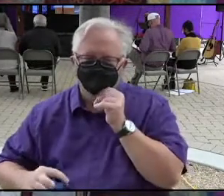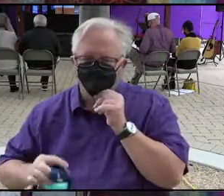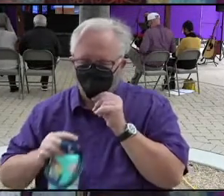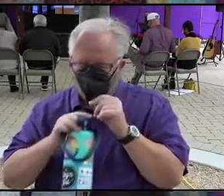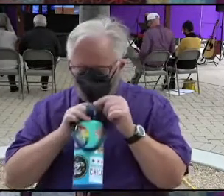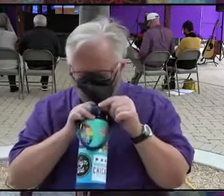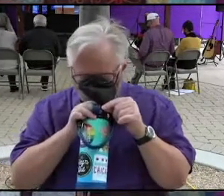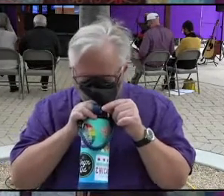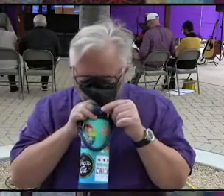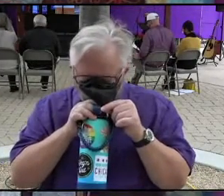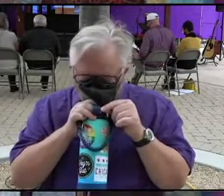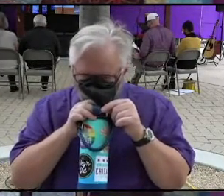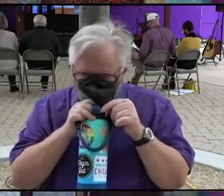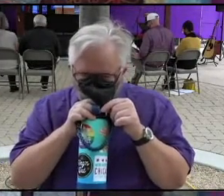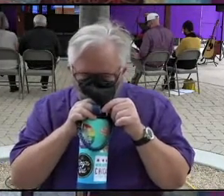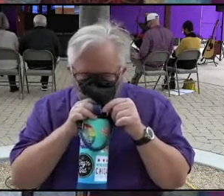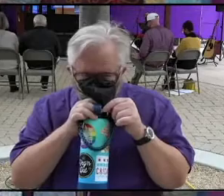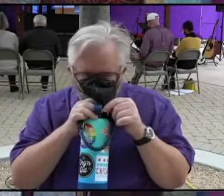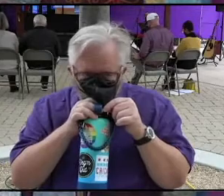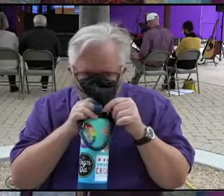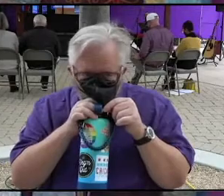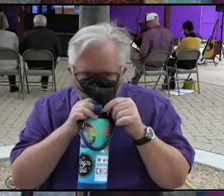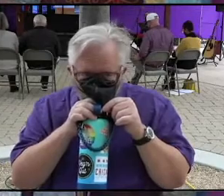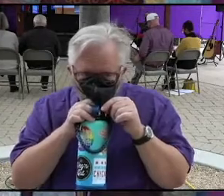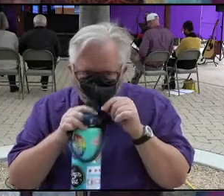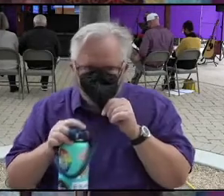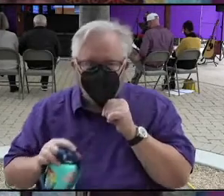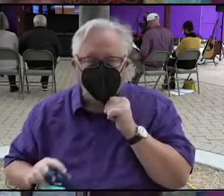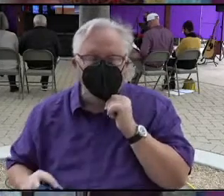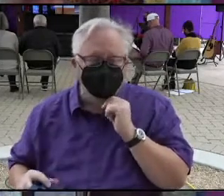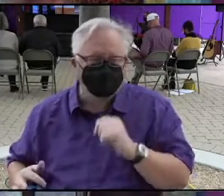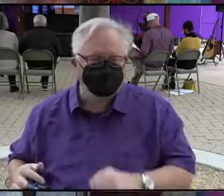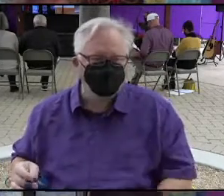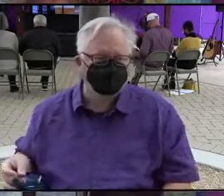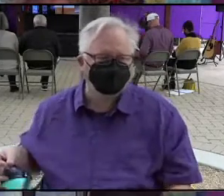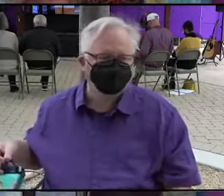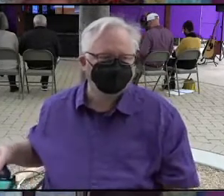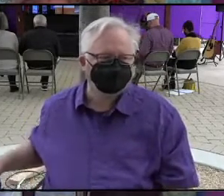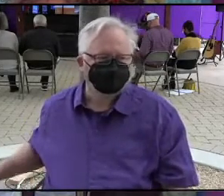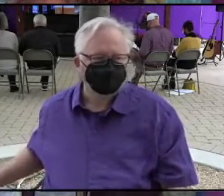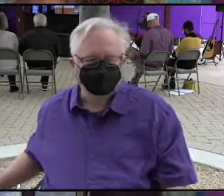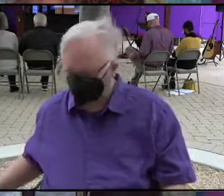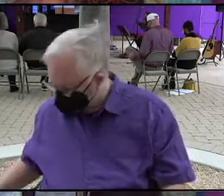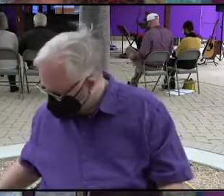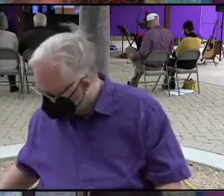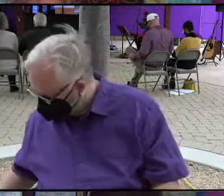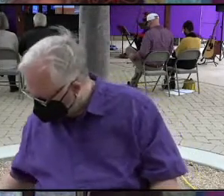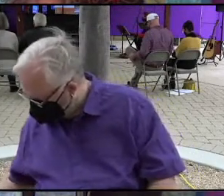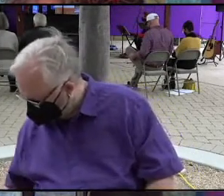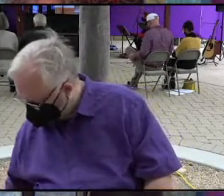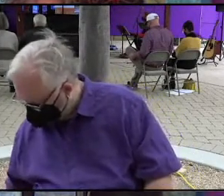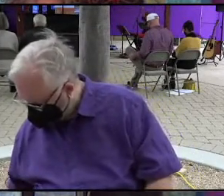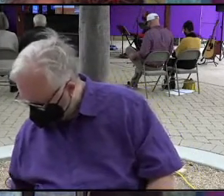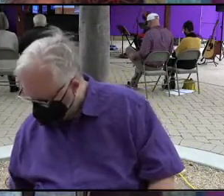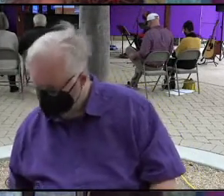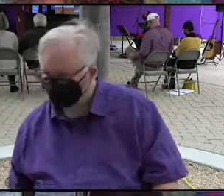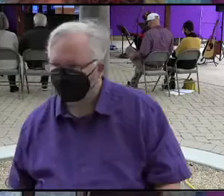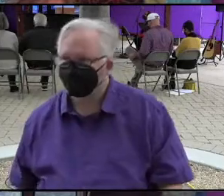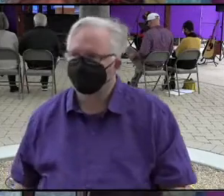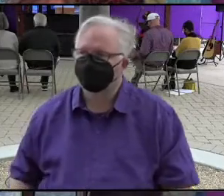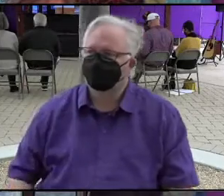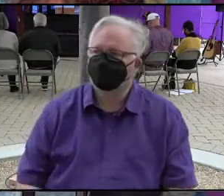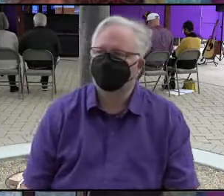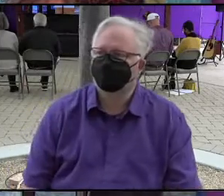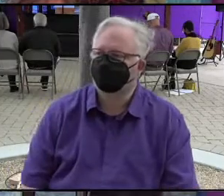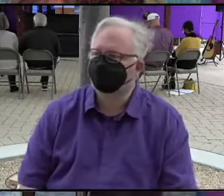National City, cuya misión es la afirmación de la justicia ambiental con intento de eliminar el racismo basado en